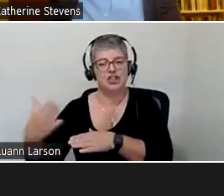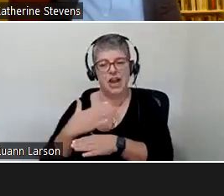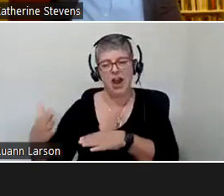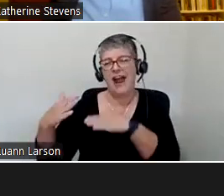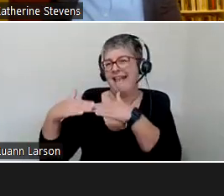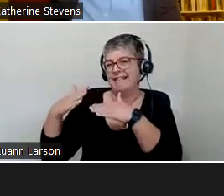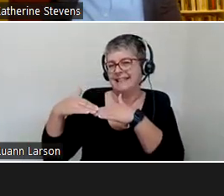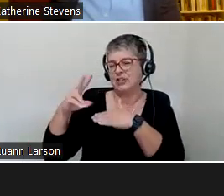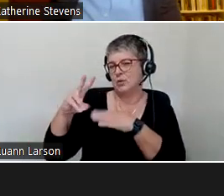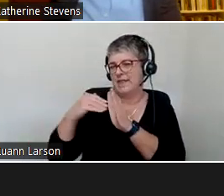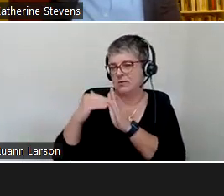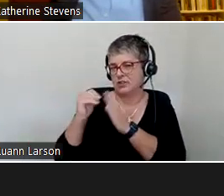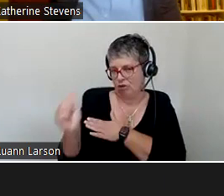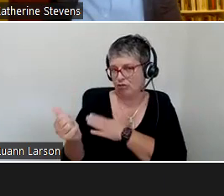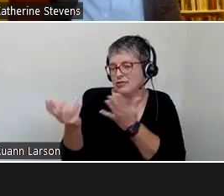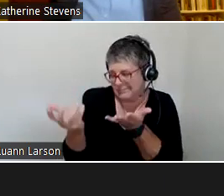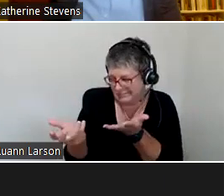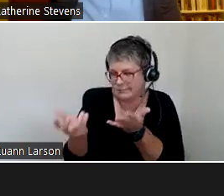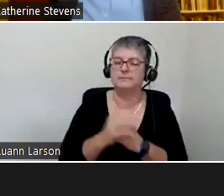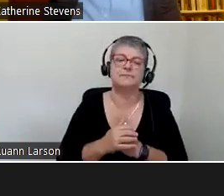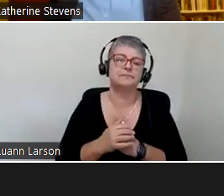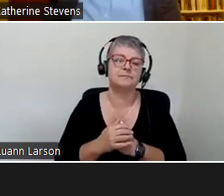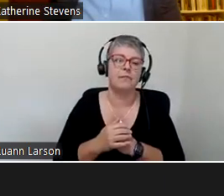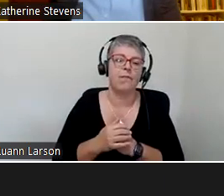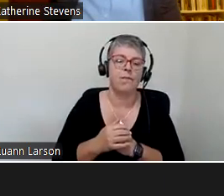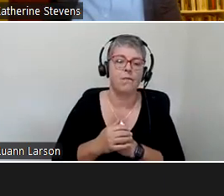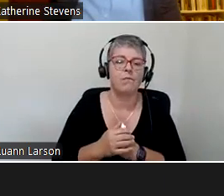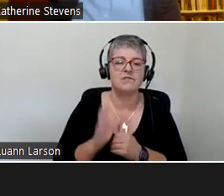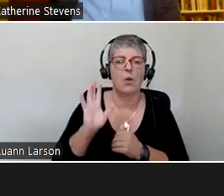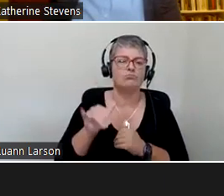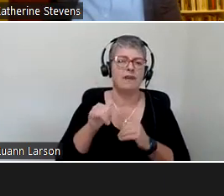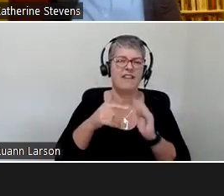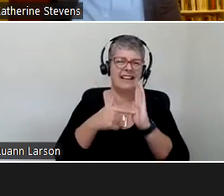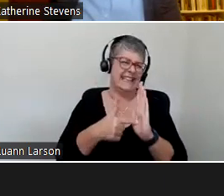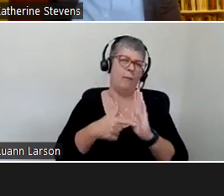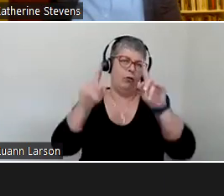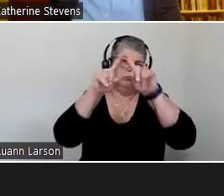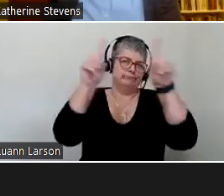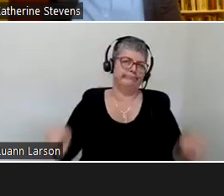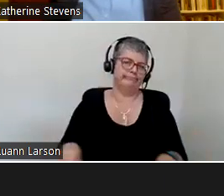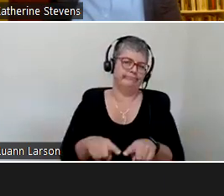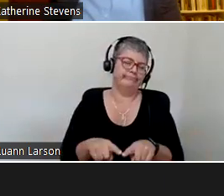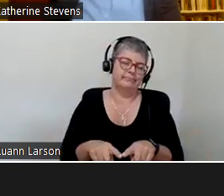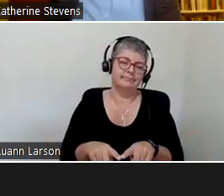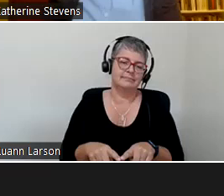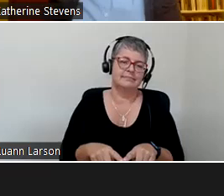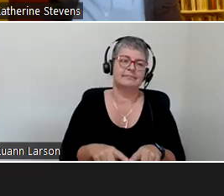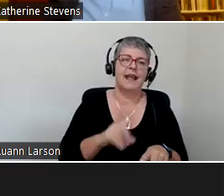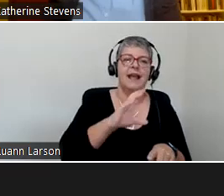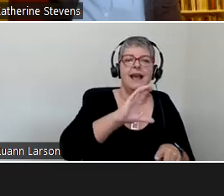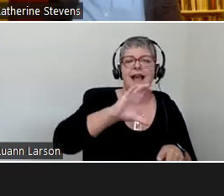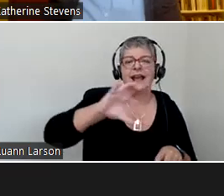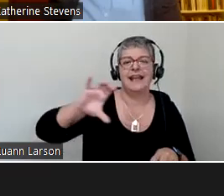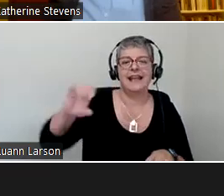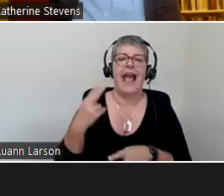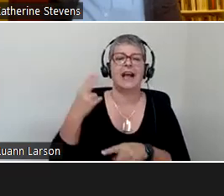$2,000, right? And you can see that on the sample we have here, the cash cost share is $2,000, the